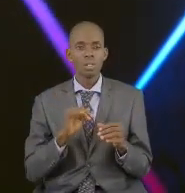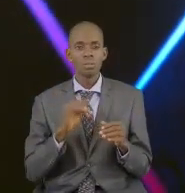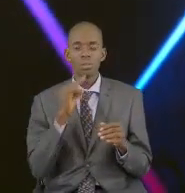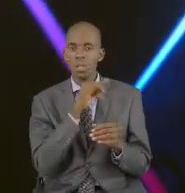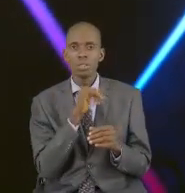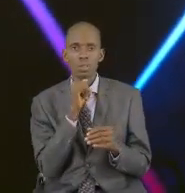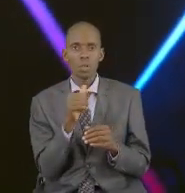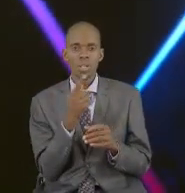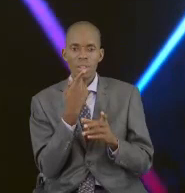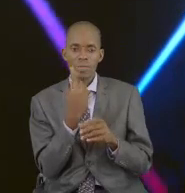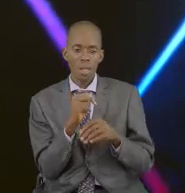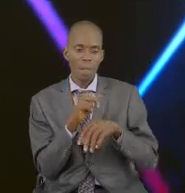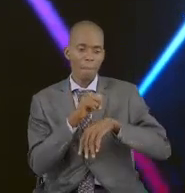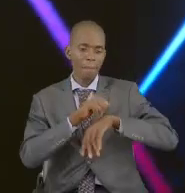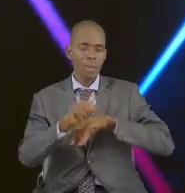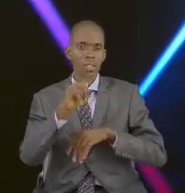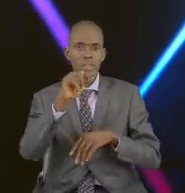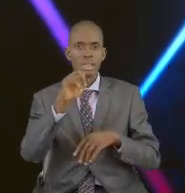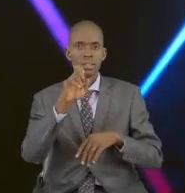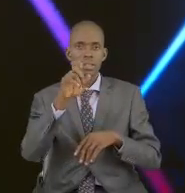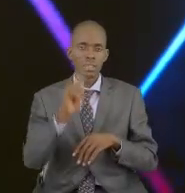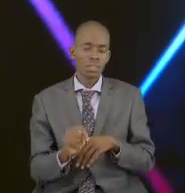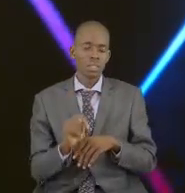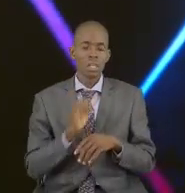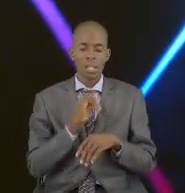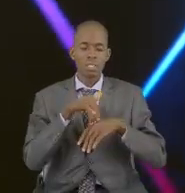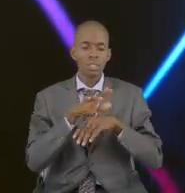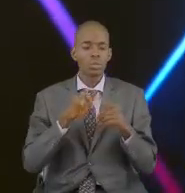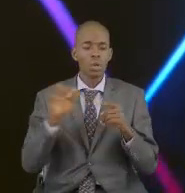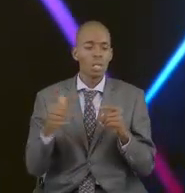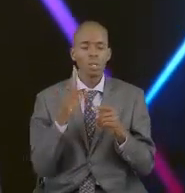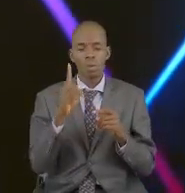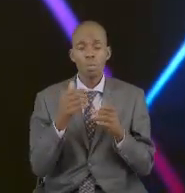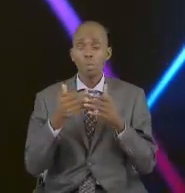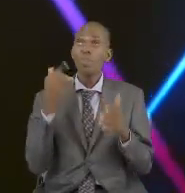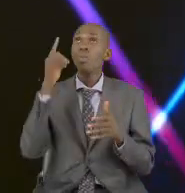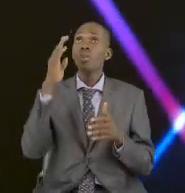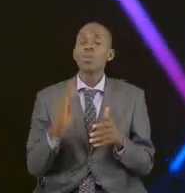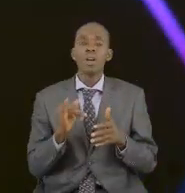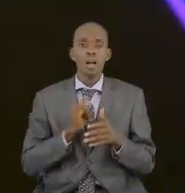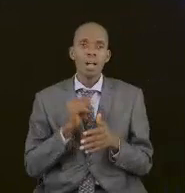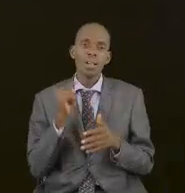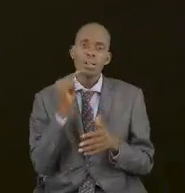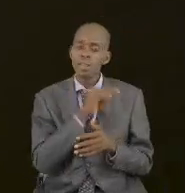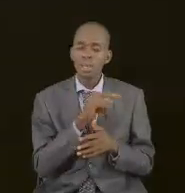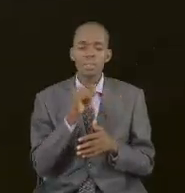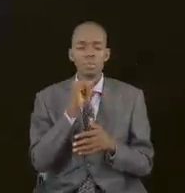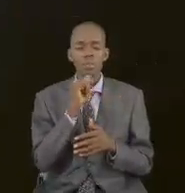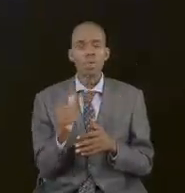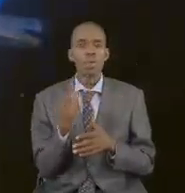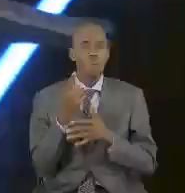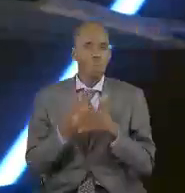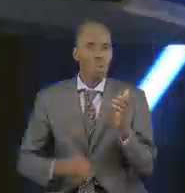I sent to anyone before God, I lie not. What I tell